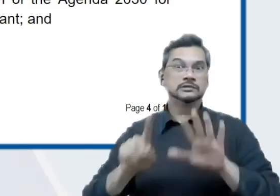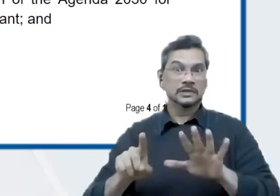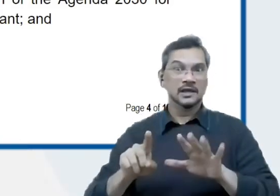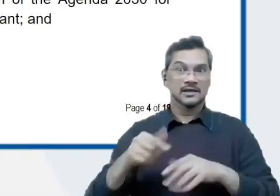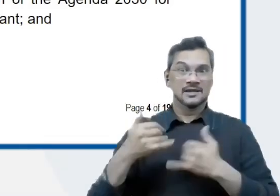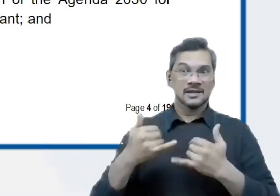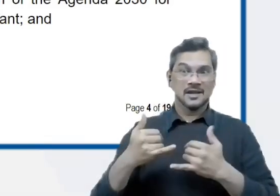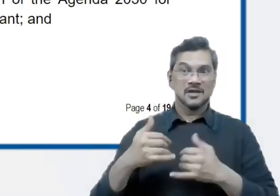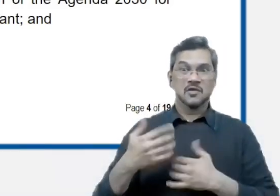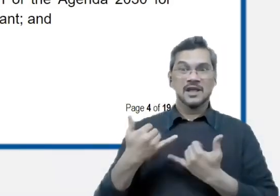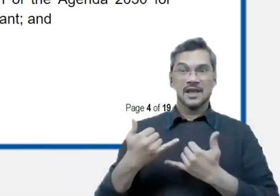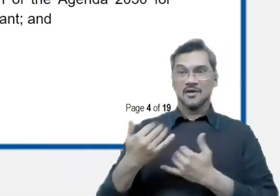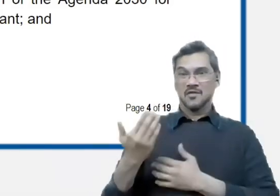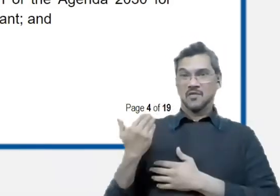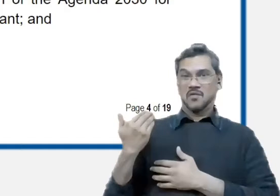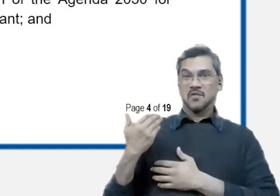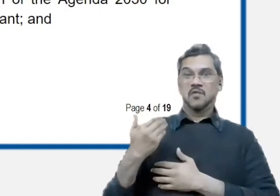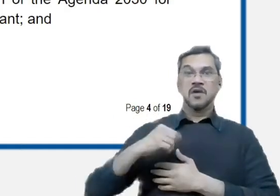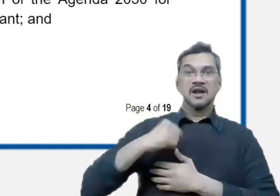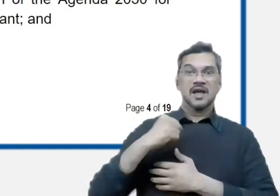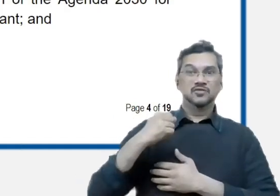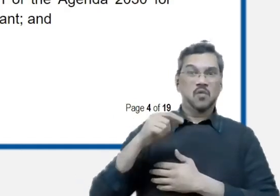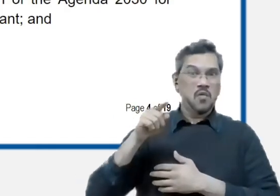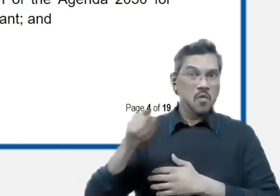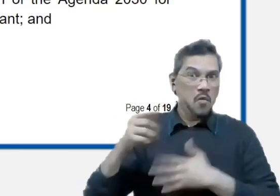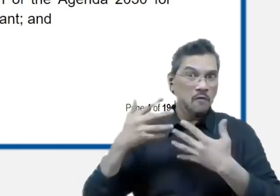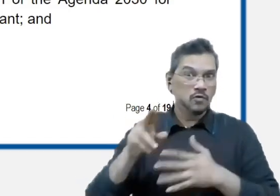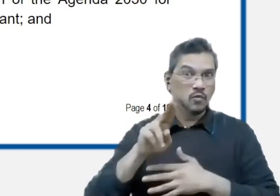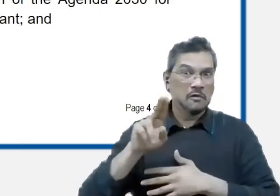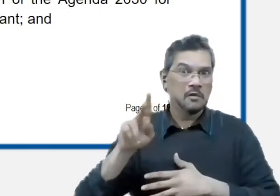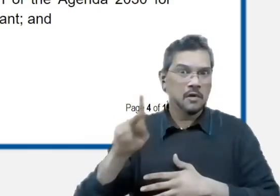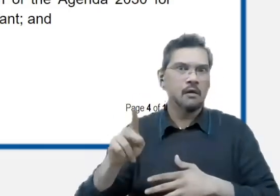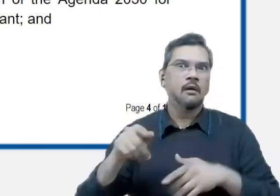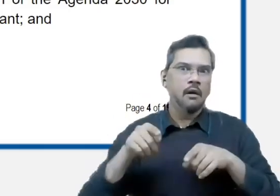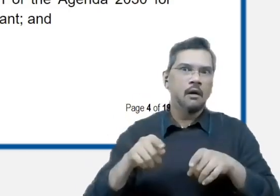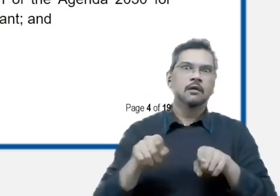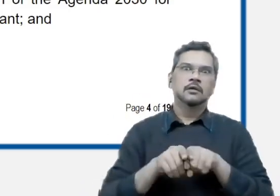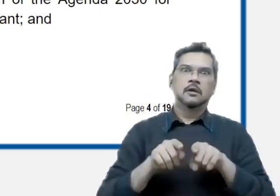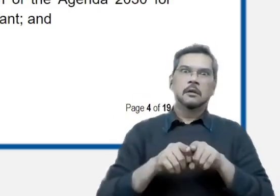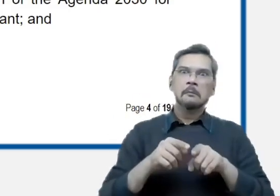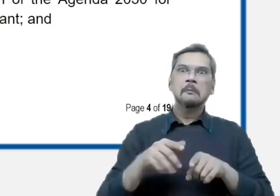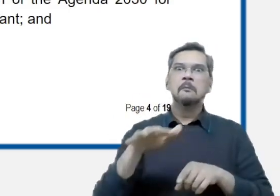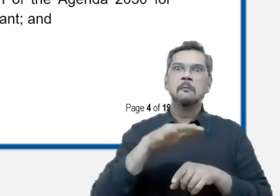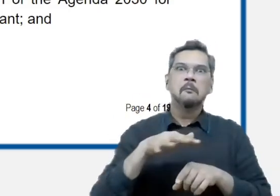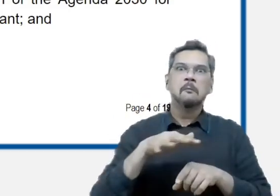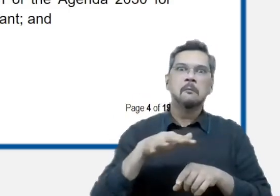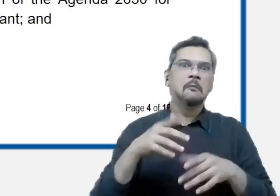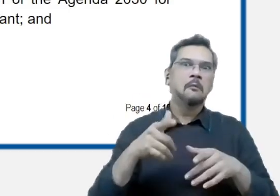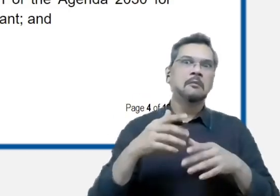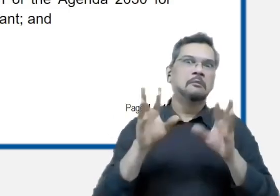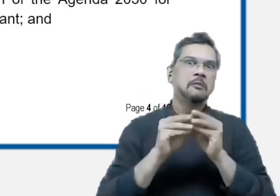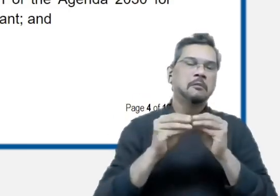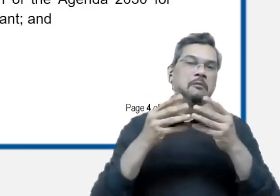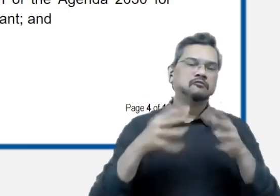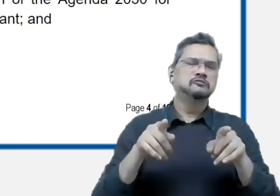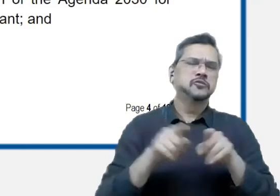and concerned about the continued insufficient finance for adaptation to climate change, including the increasing severity and